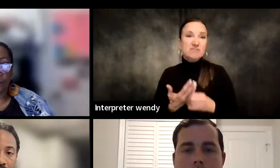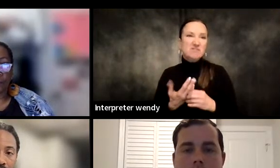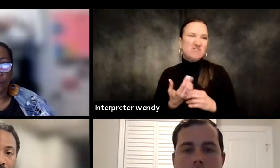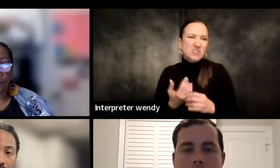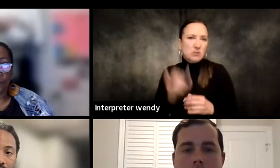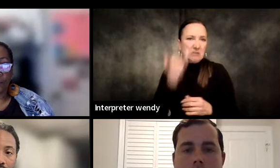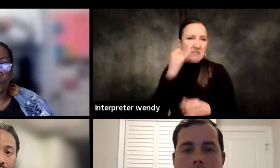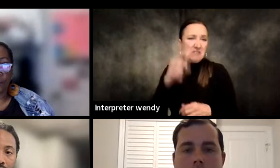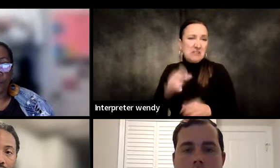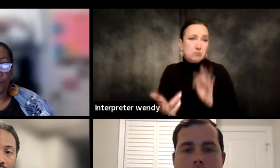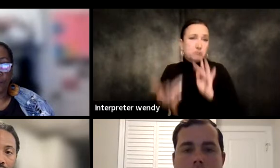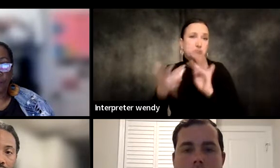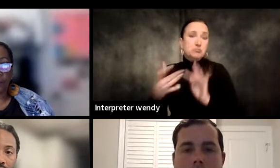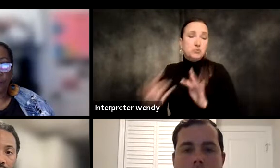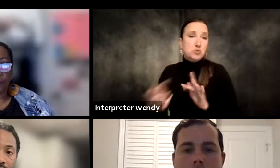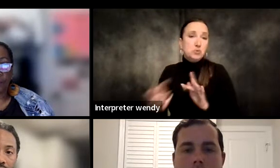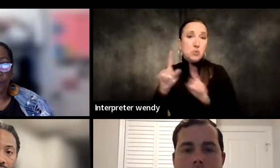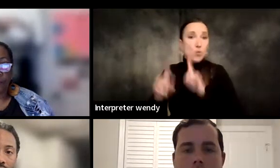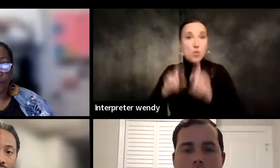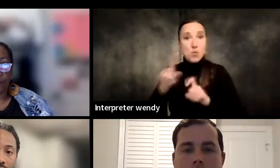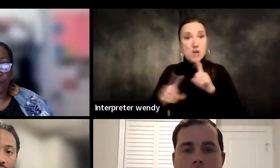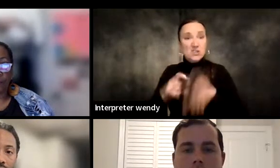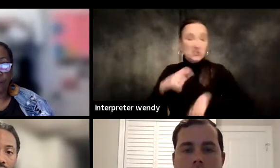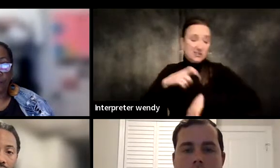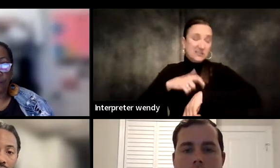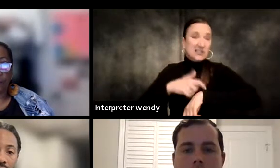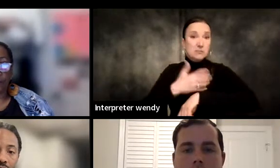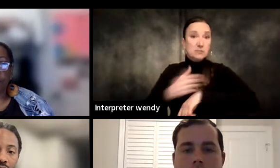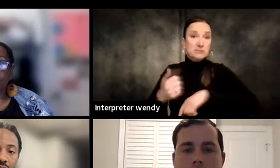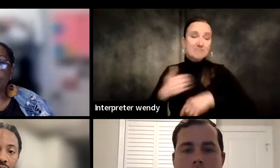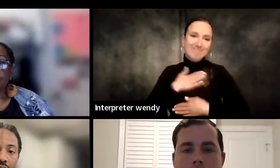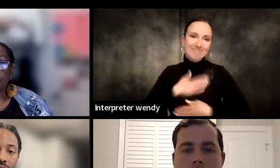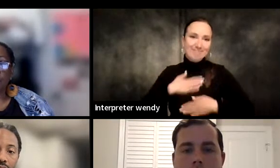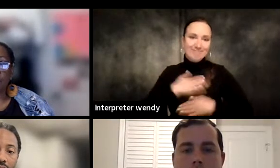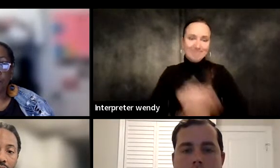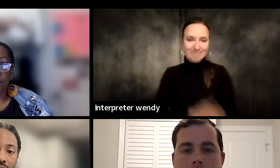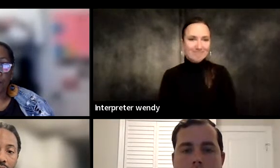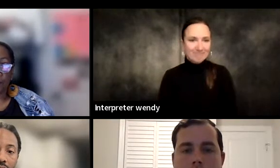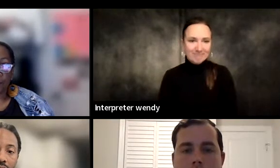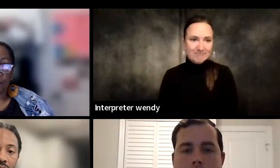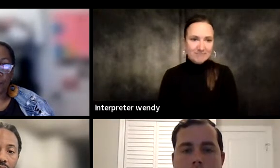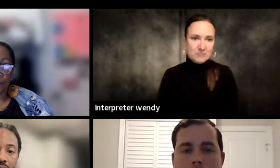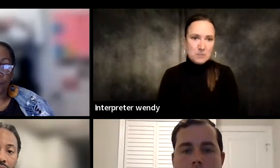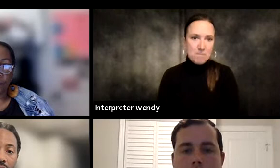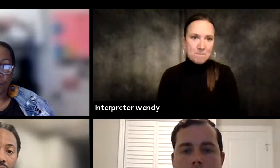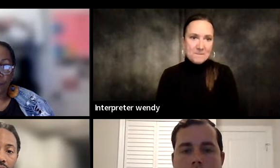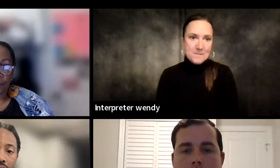you if they need to have any additional questions that we couldn't reach you today, we would really appreciate it.